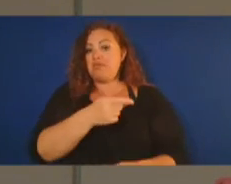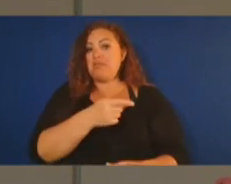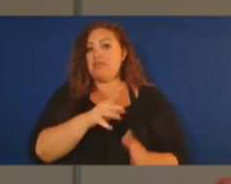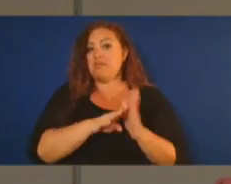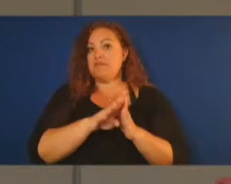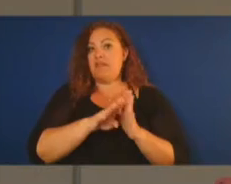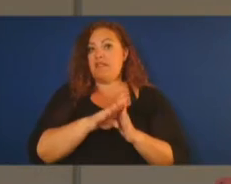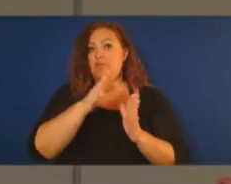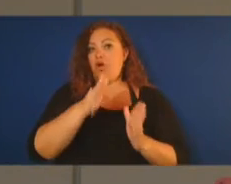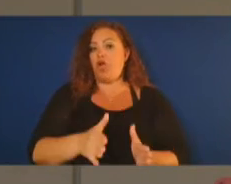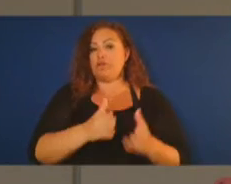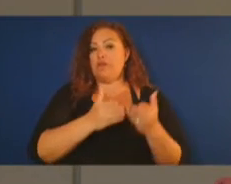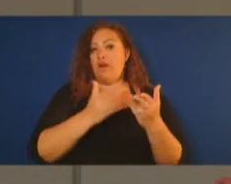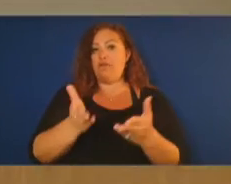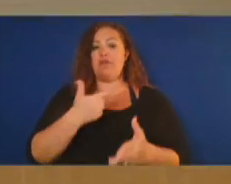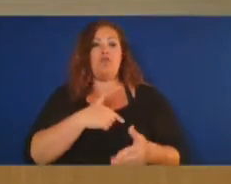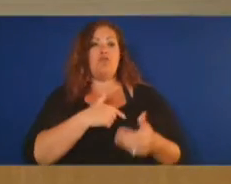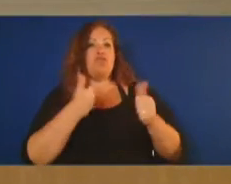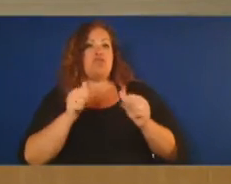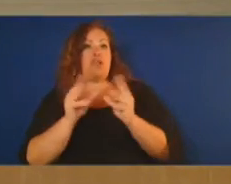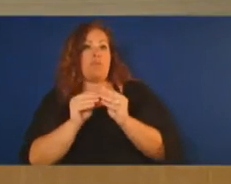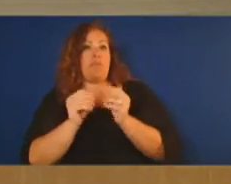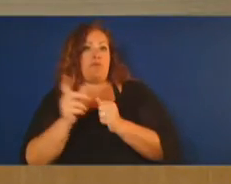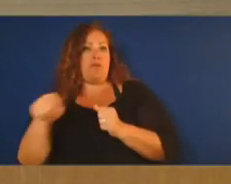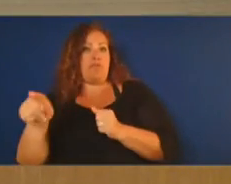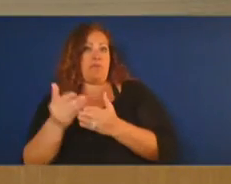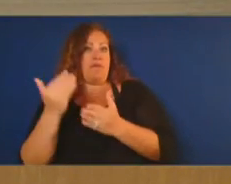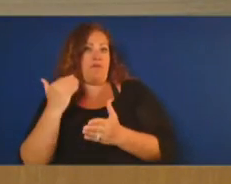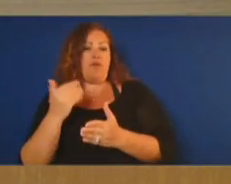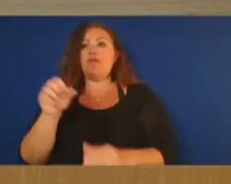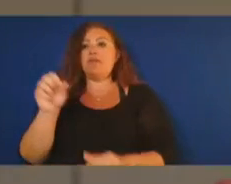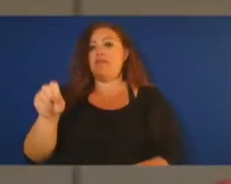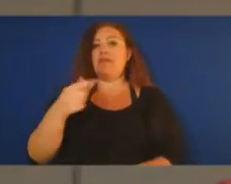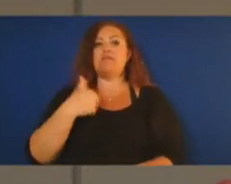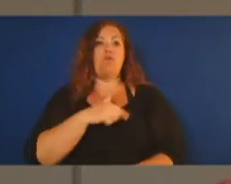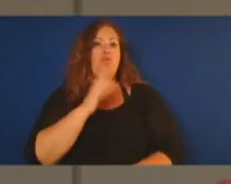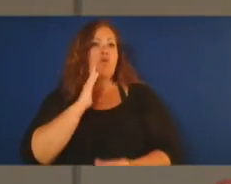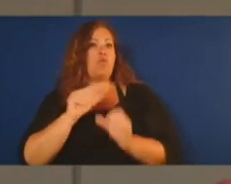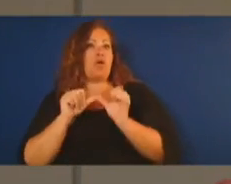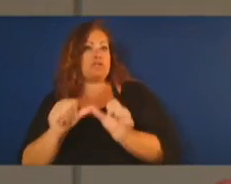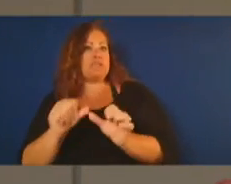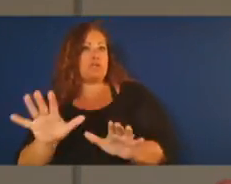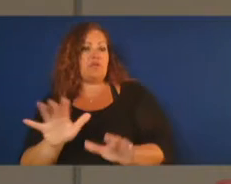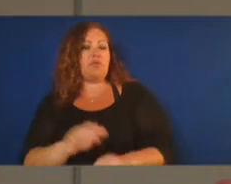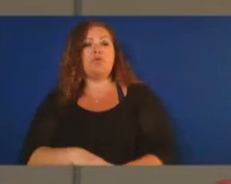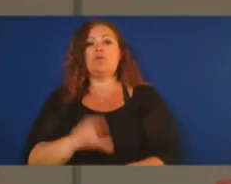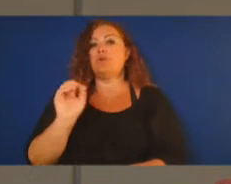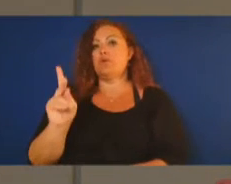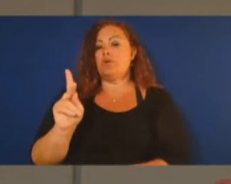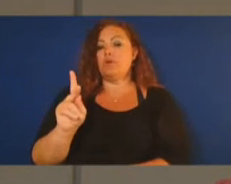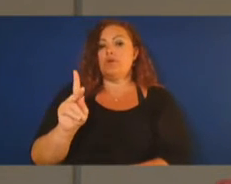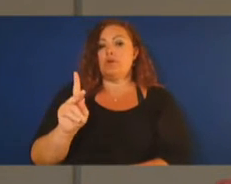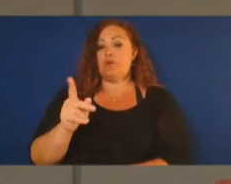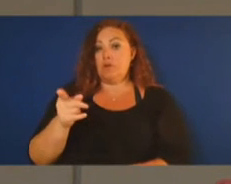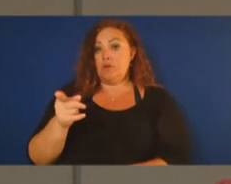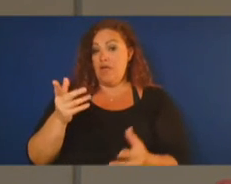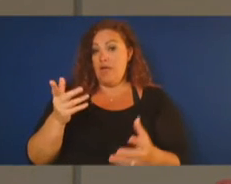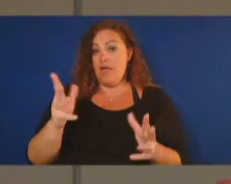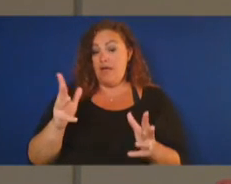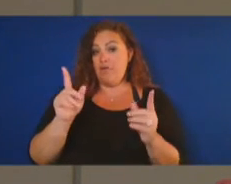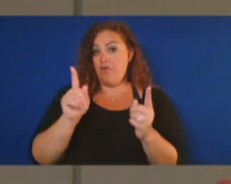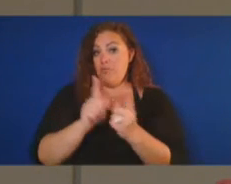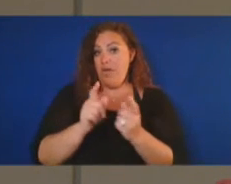developers and we tried to meet with them before but they had okay so we'll continue okay um have you met with